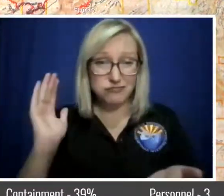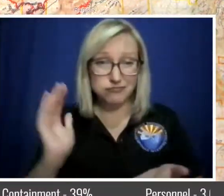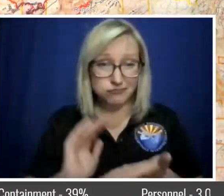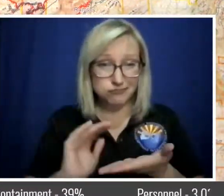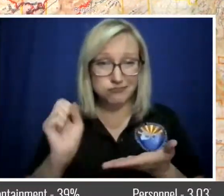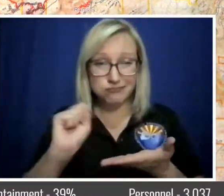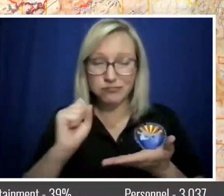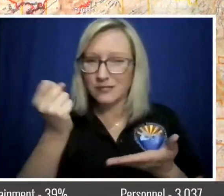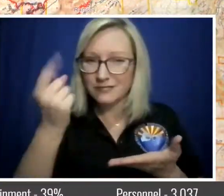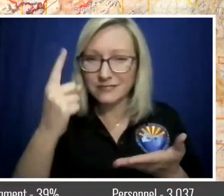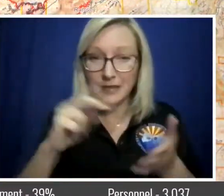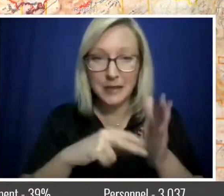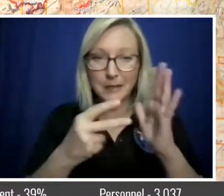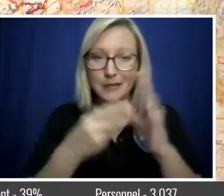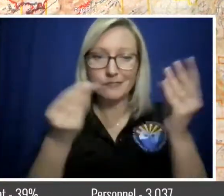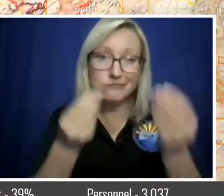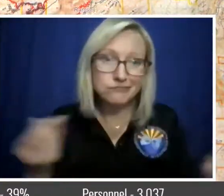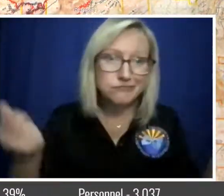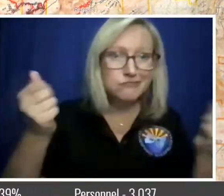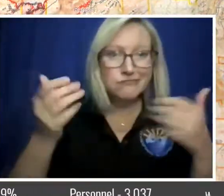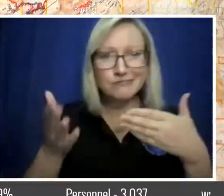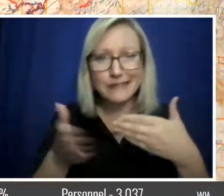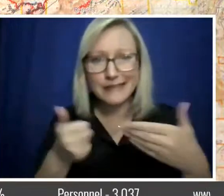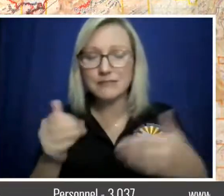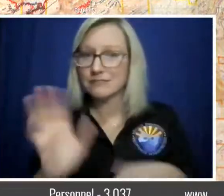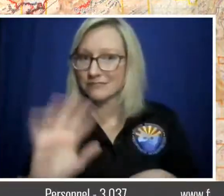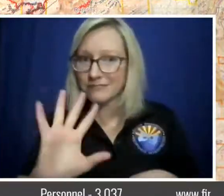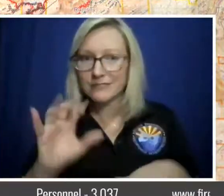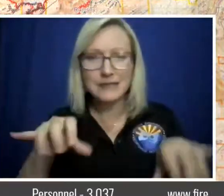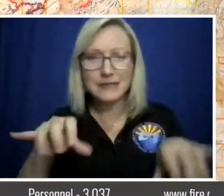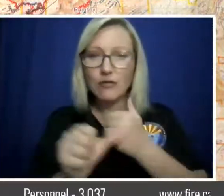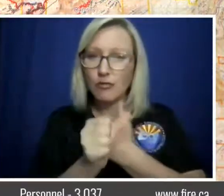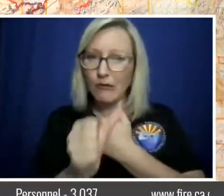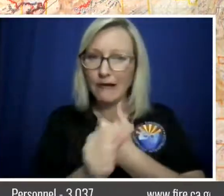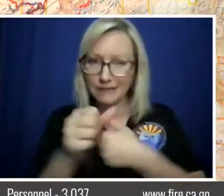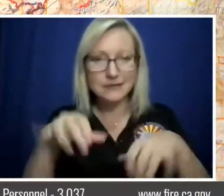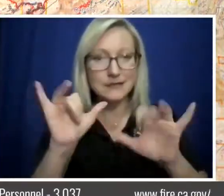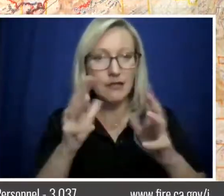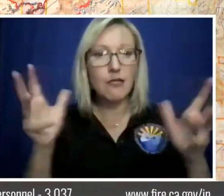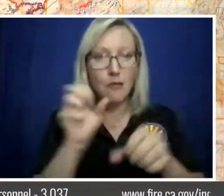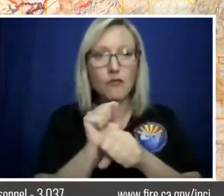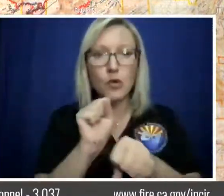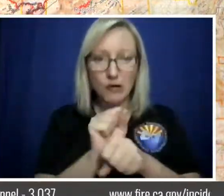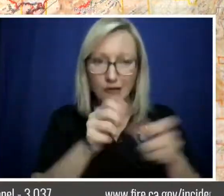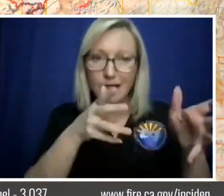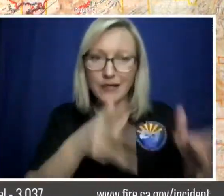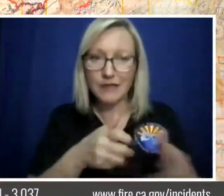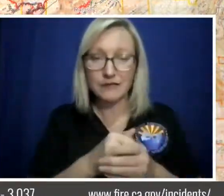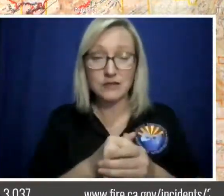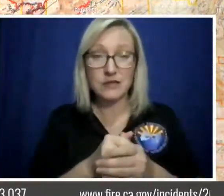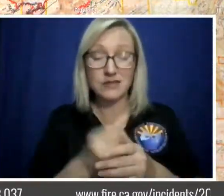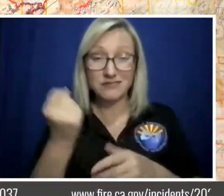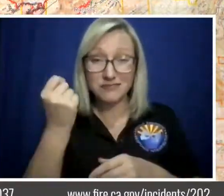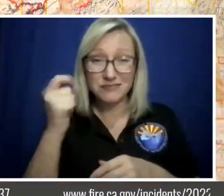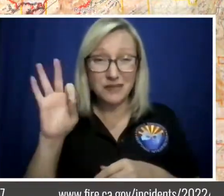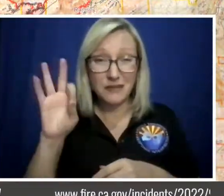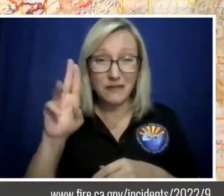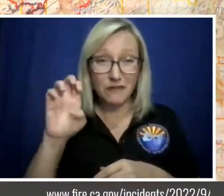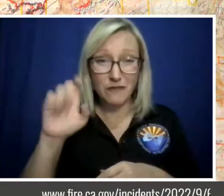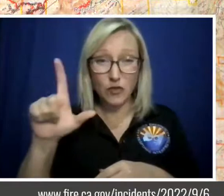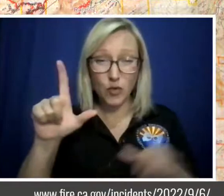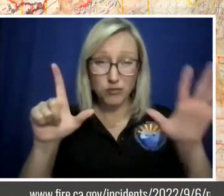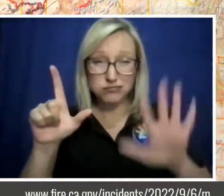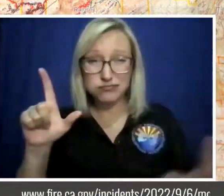want to paint a picture here that there's no threat left out here and there's no work left to be done. The fuels that are out there, you know, the pine needles,